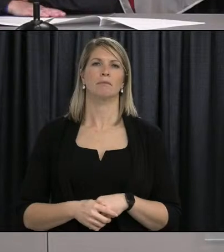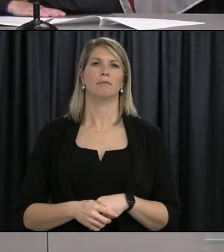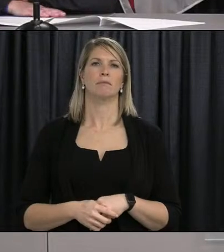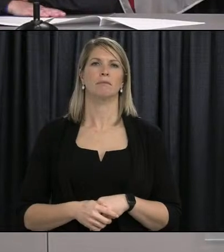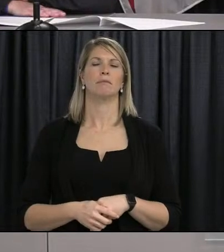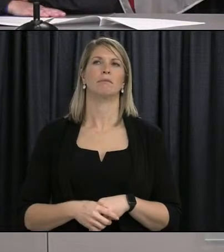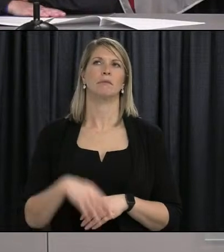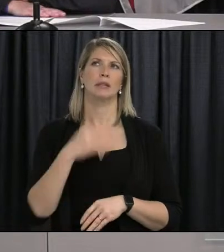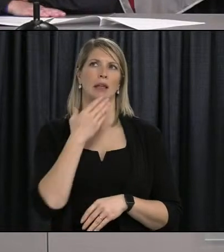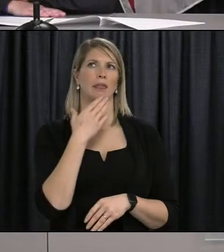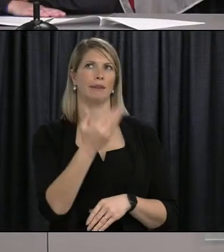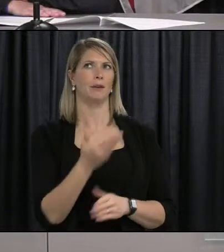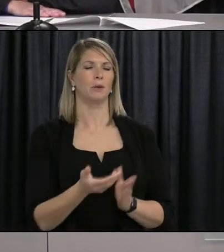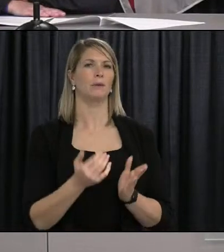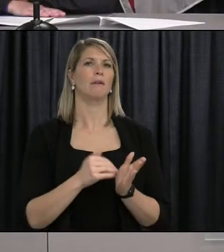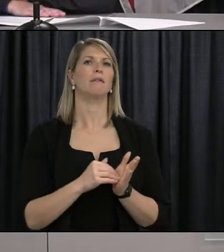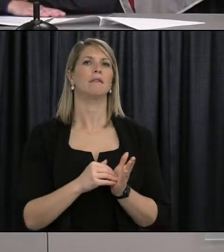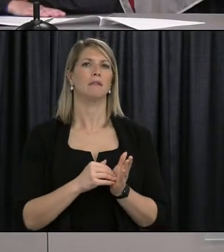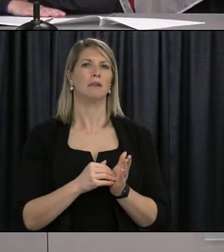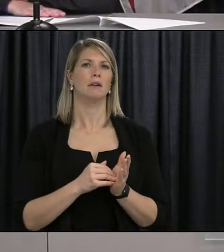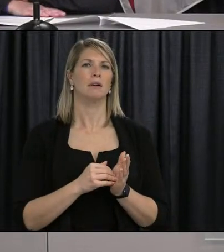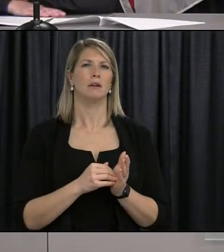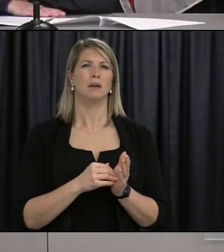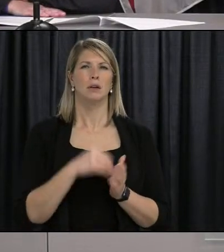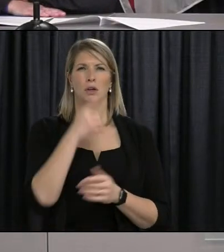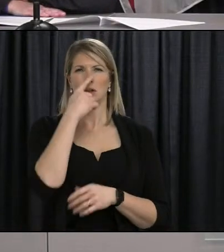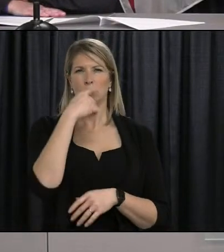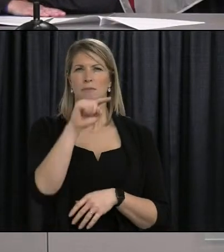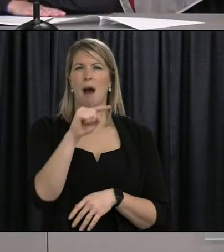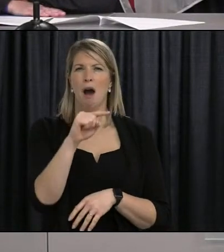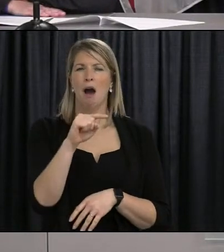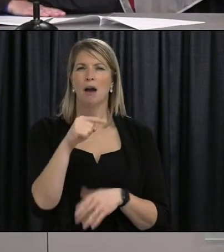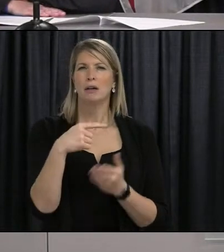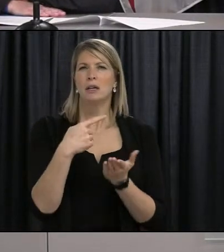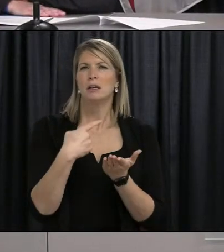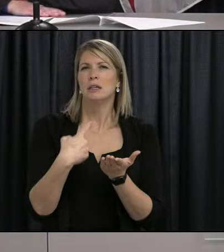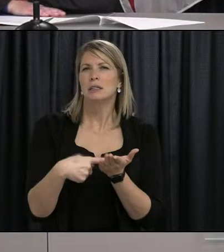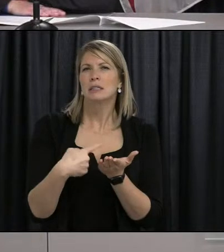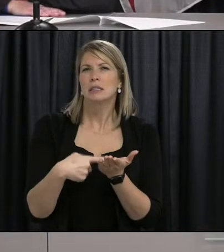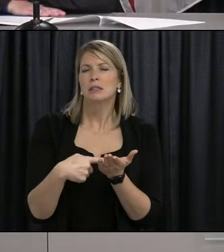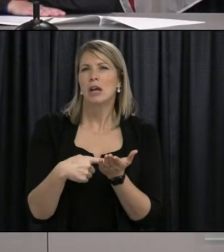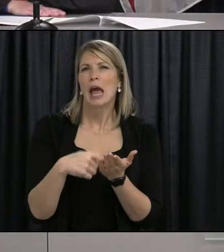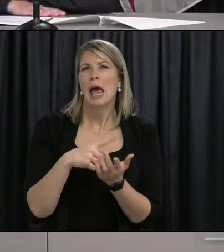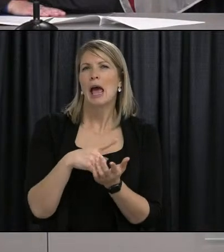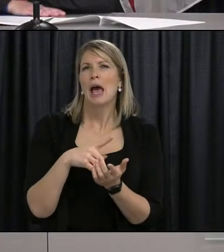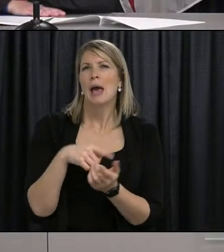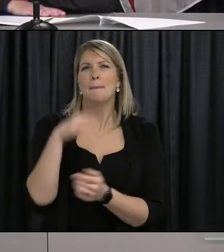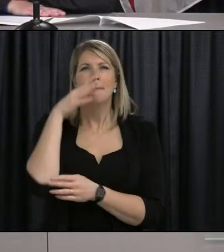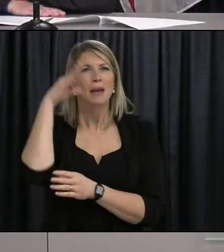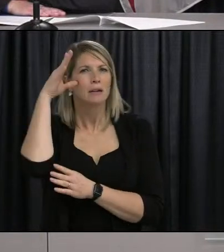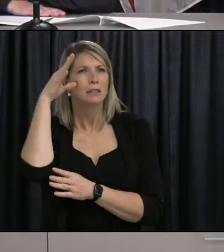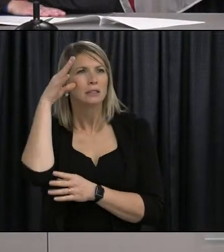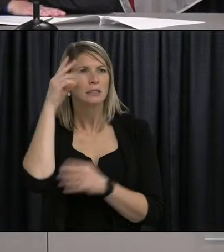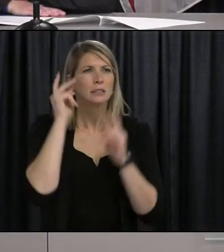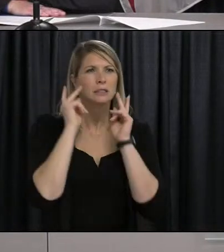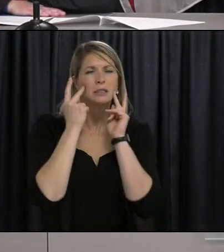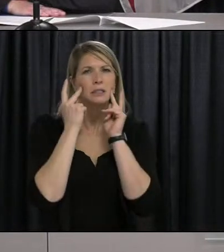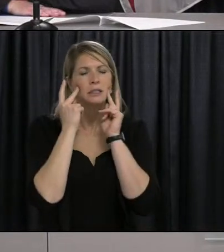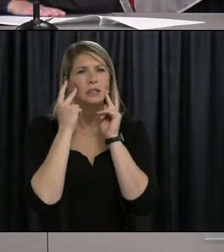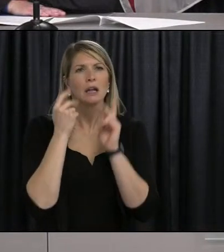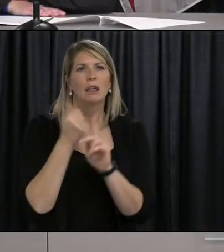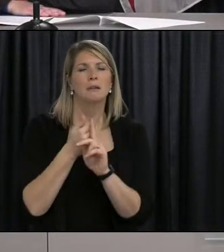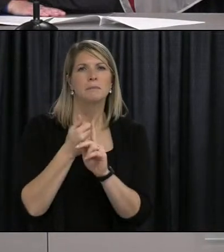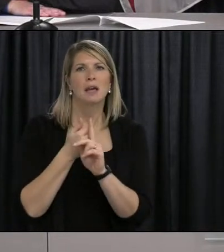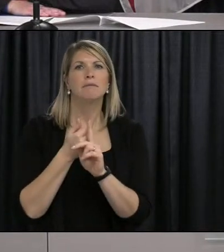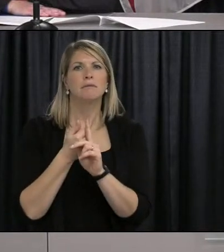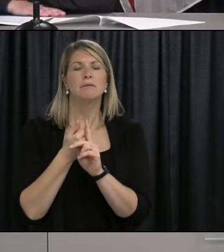Thank you once again. I'm wondering if you could speak directly to the parents of the province out there. What should they do should their child test